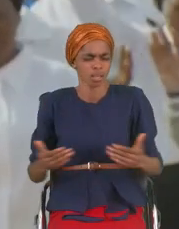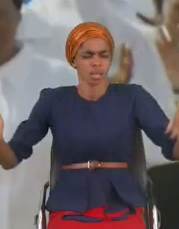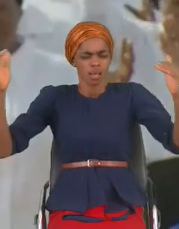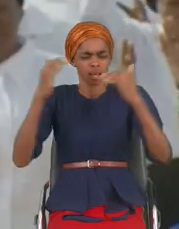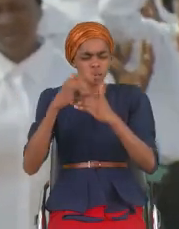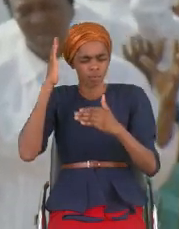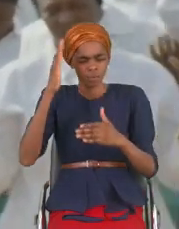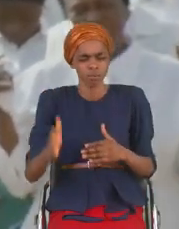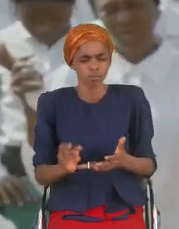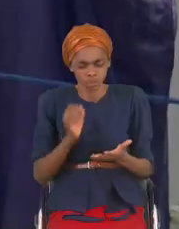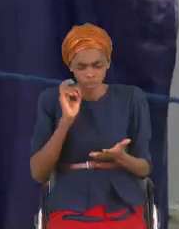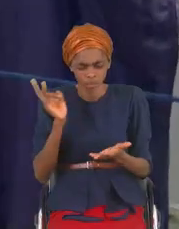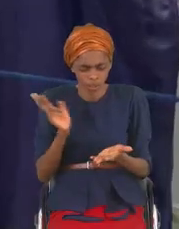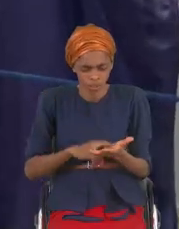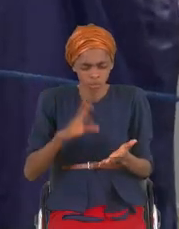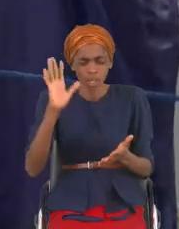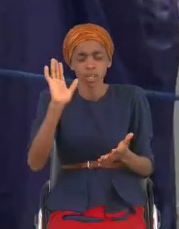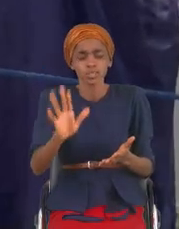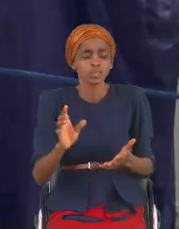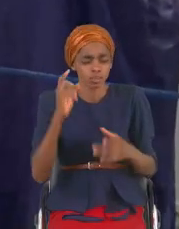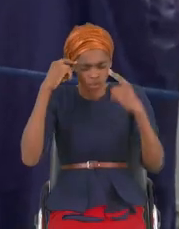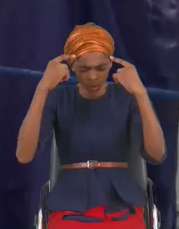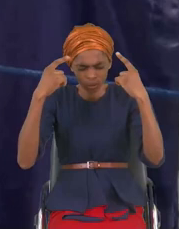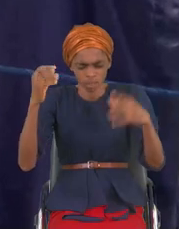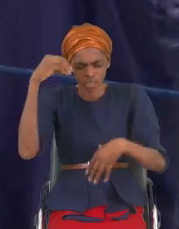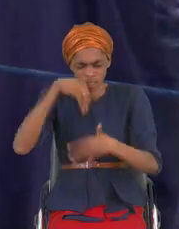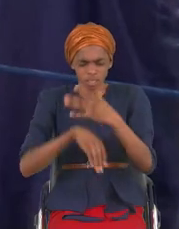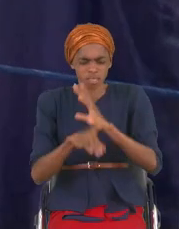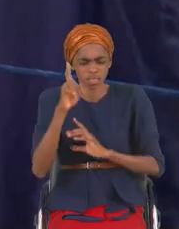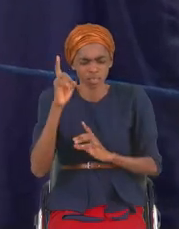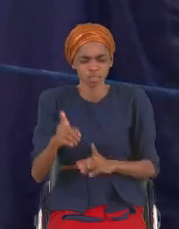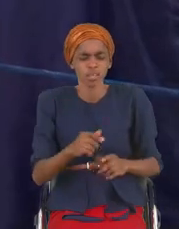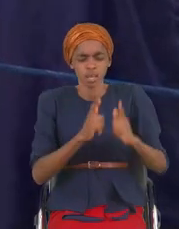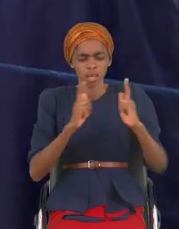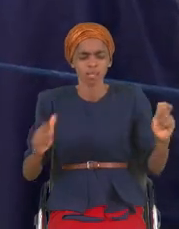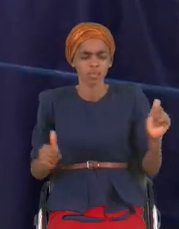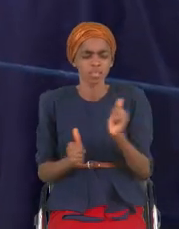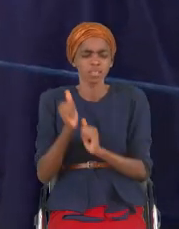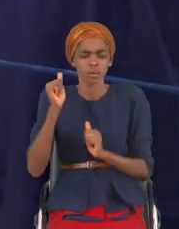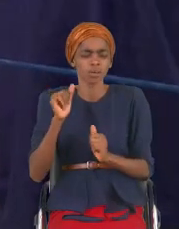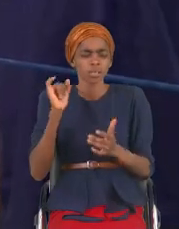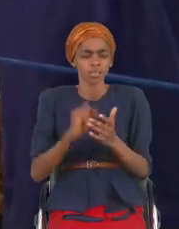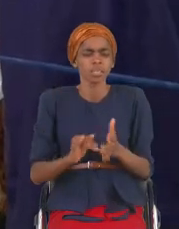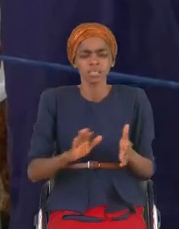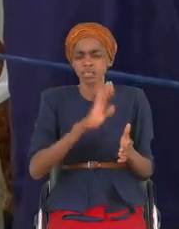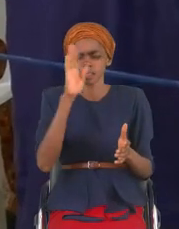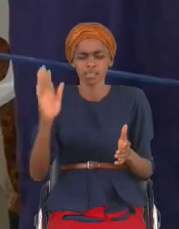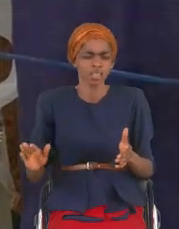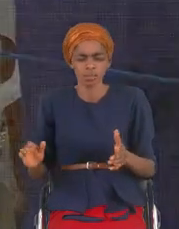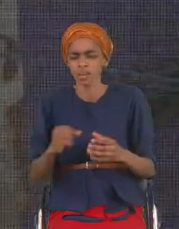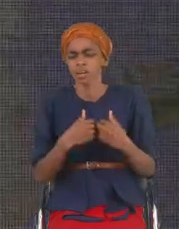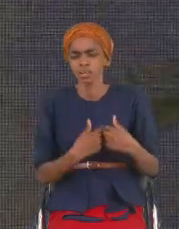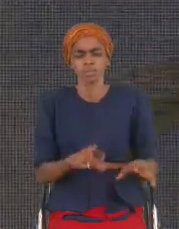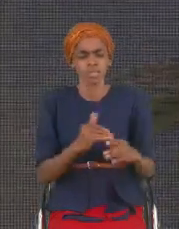will record your success. Inside you, the greater one that never lost any battle